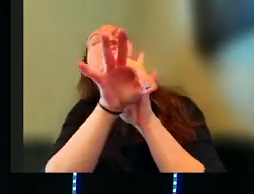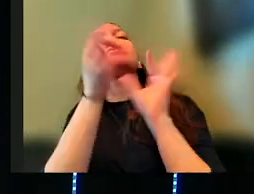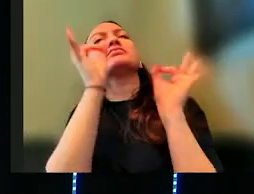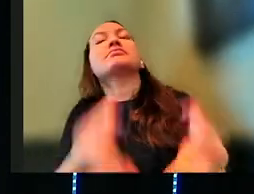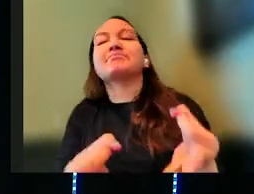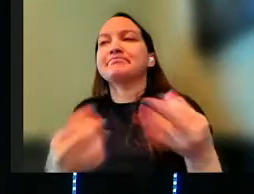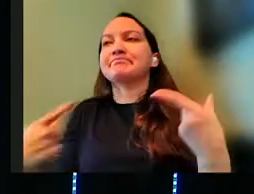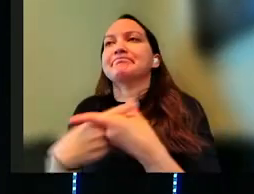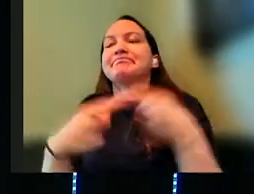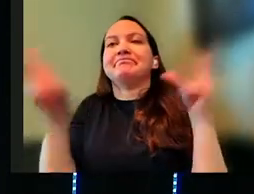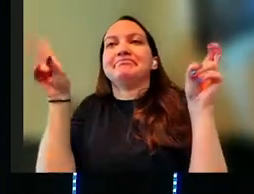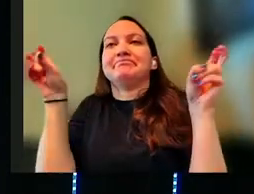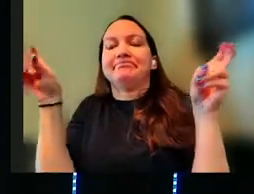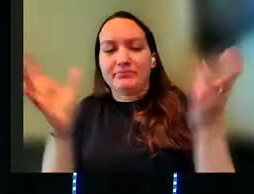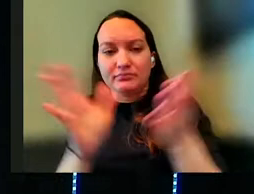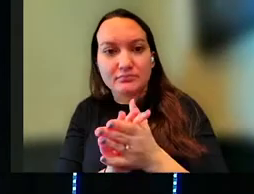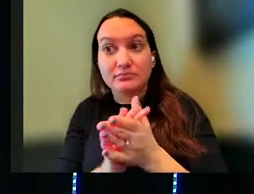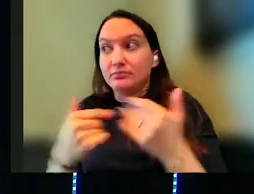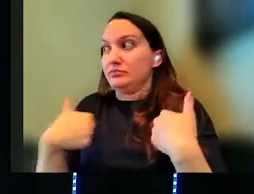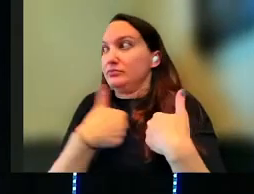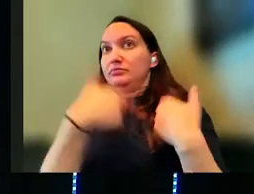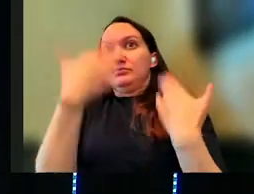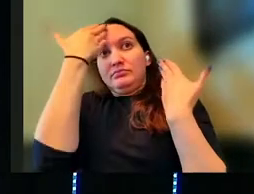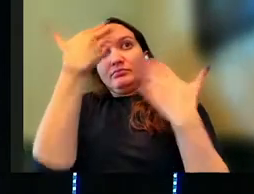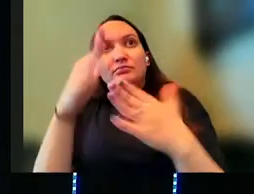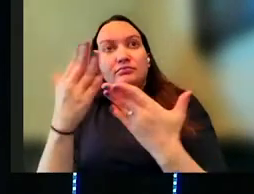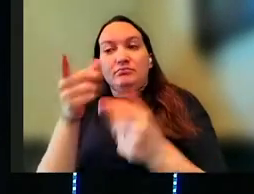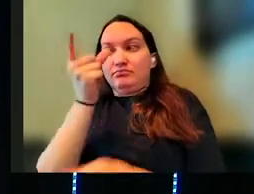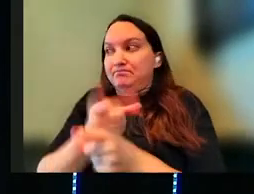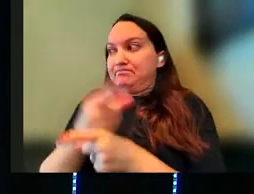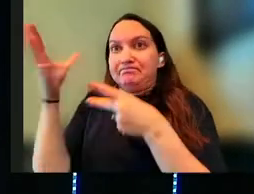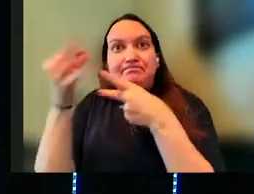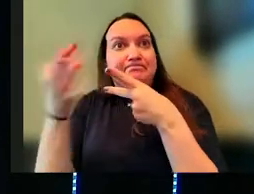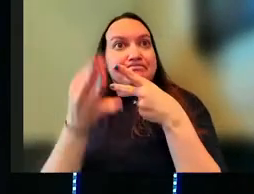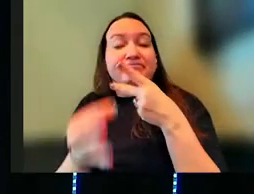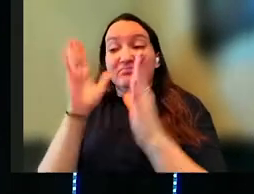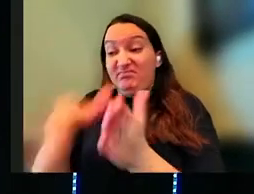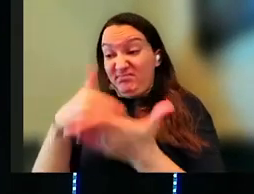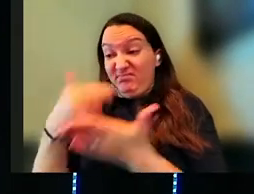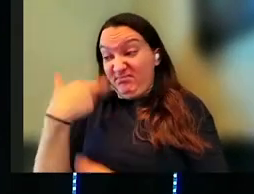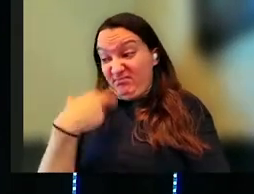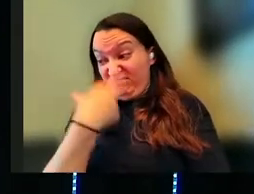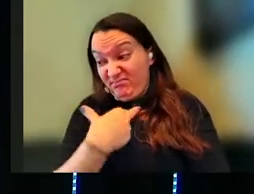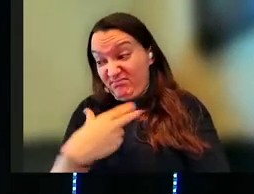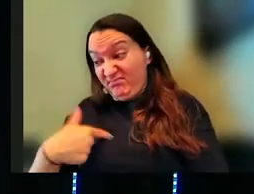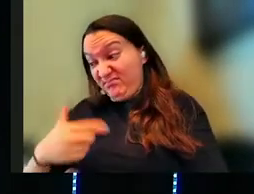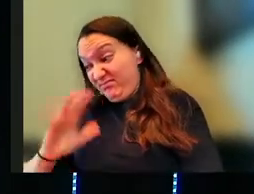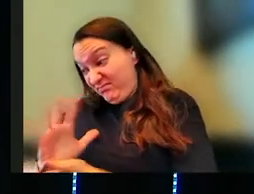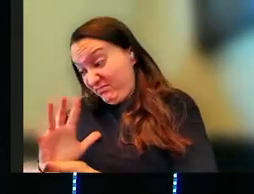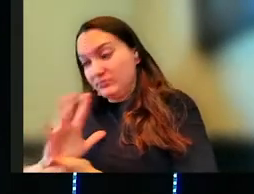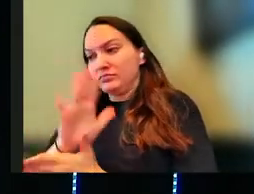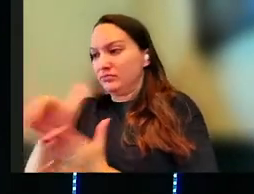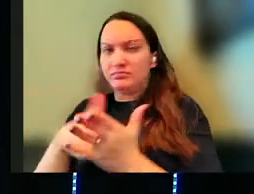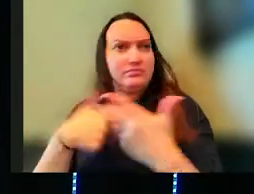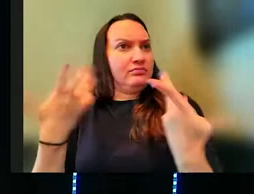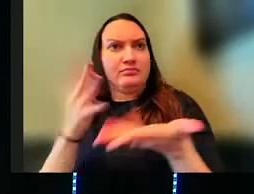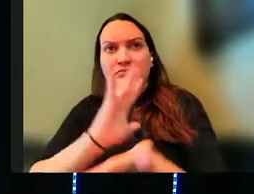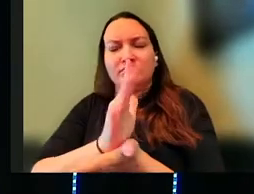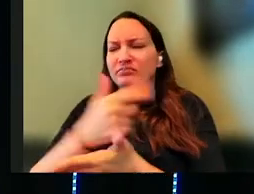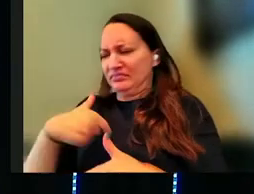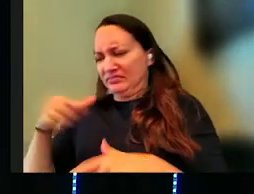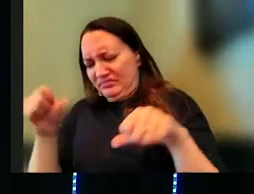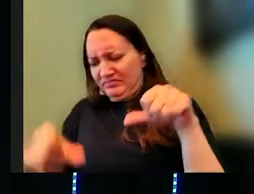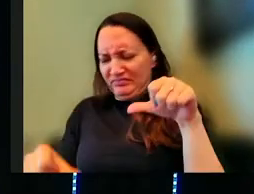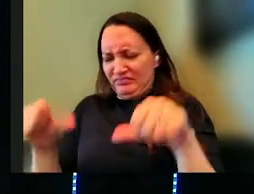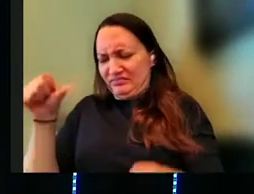that, that issue, you know? We don't know. We don't always know what the right choice is to make. You get to the restaurant, you're like, do I want cheese? Everybody likes cheese. No, I don't want cheese, but I do want cheese. You it's like,